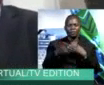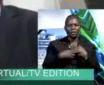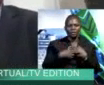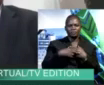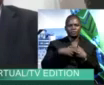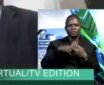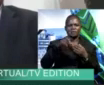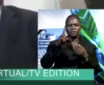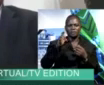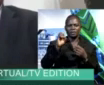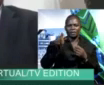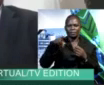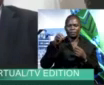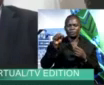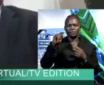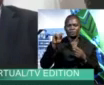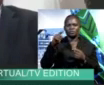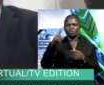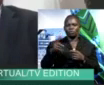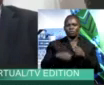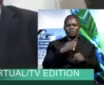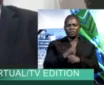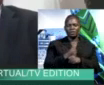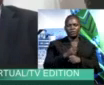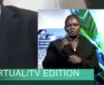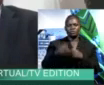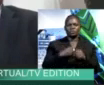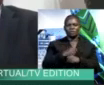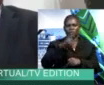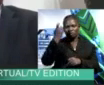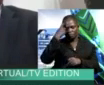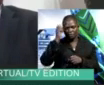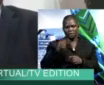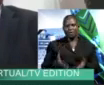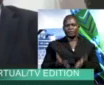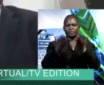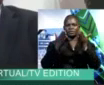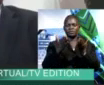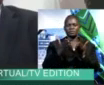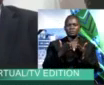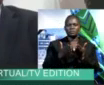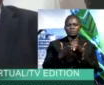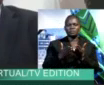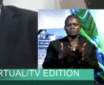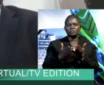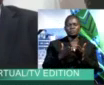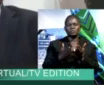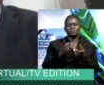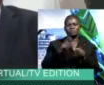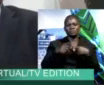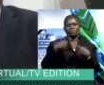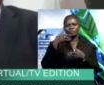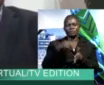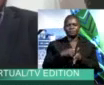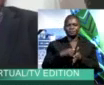deposits, 1 year, 2 years, but we also have government bonds. Governments can raise bonds to go for this. Well, you can